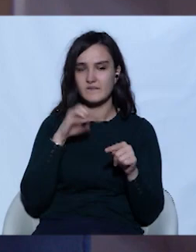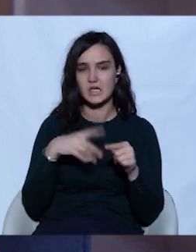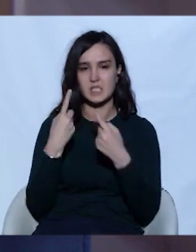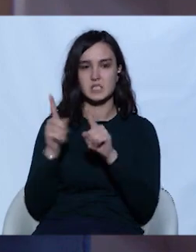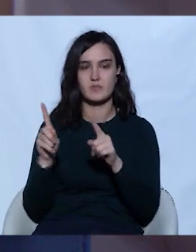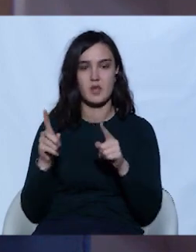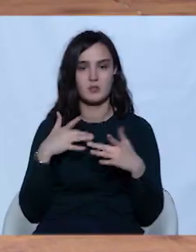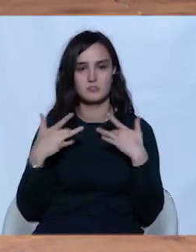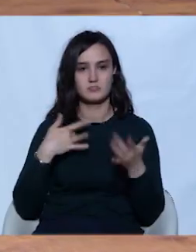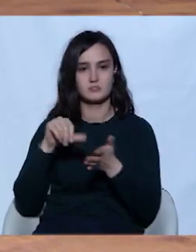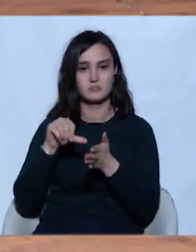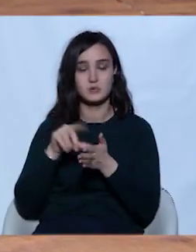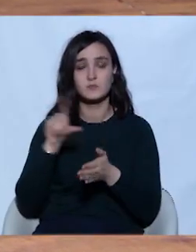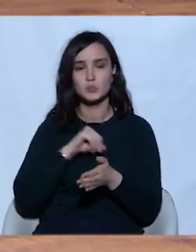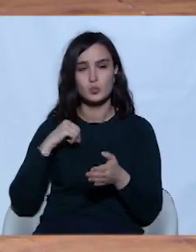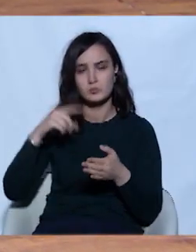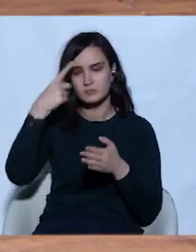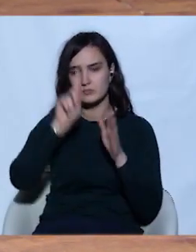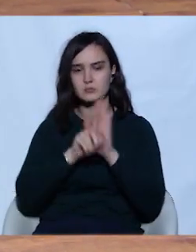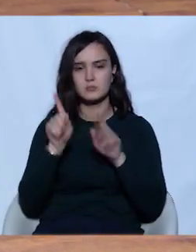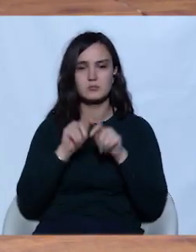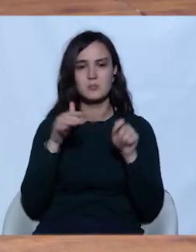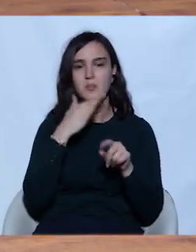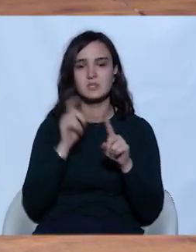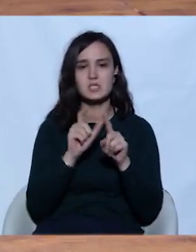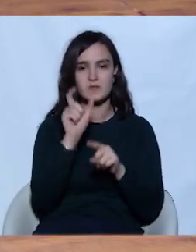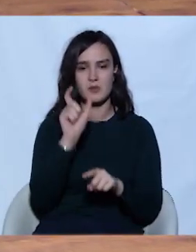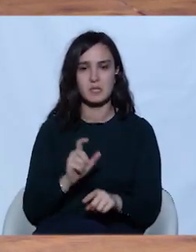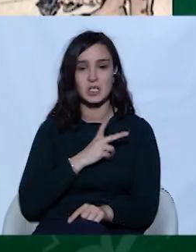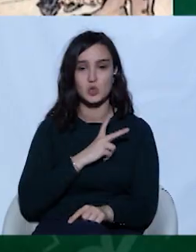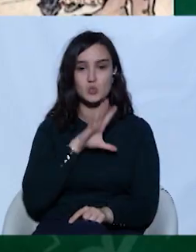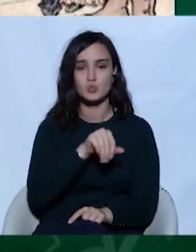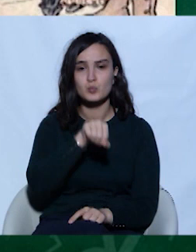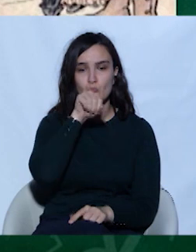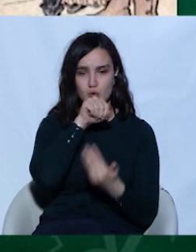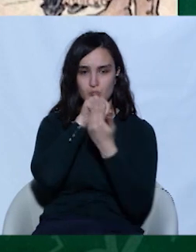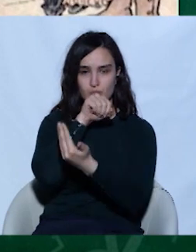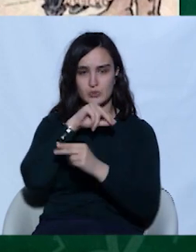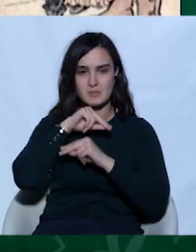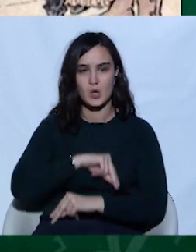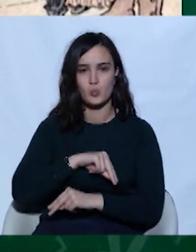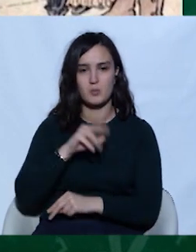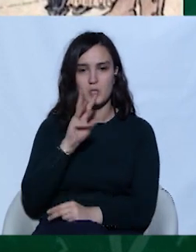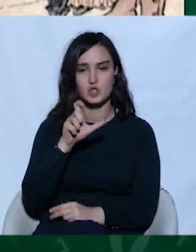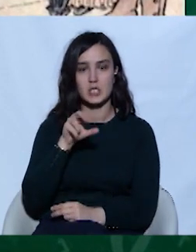Now, let's look at Emma, which is the last book published during Jane Austen's life.